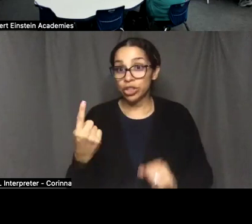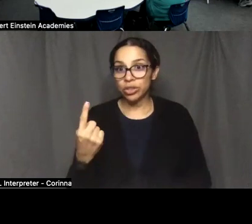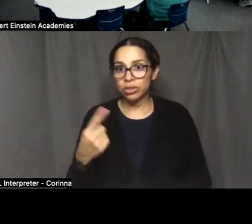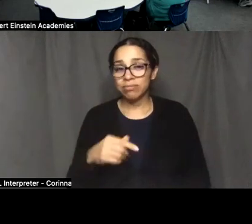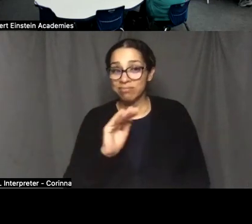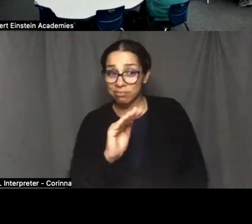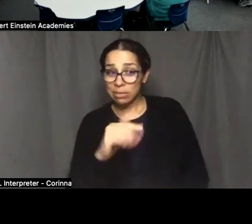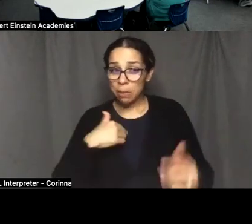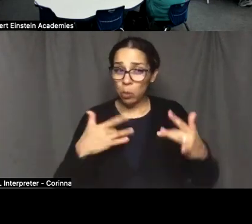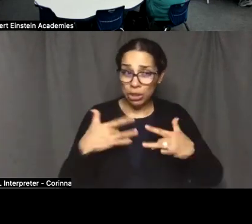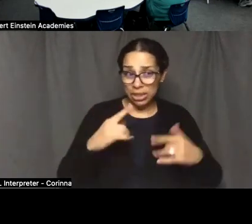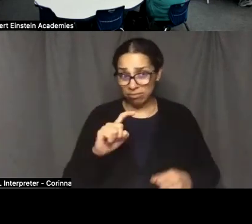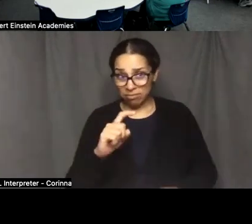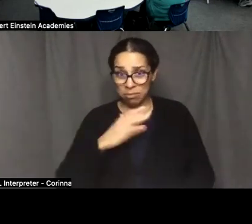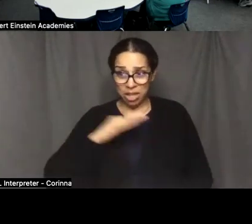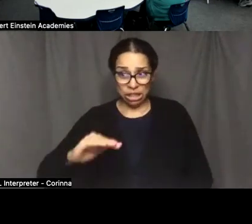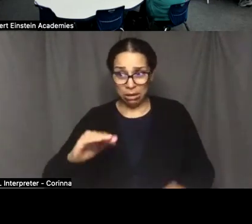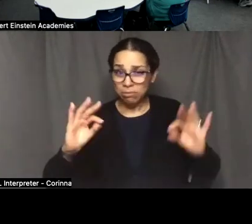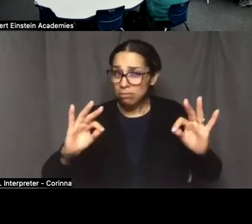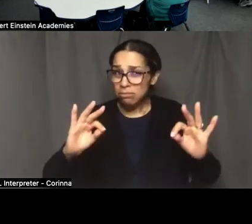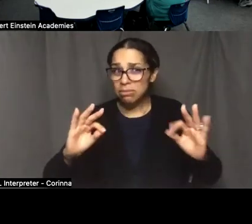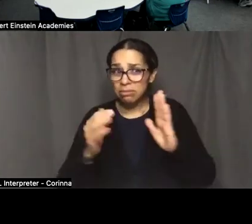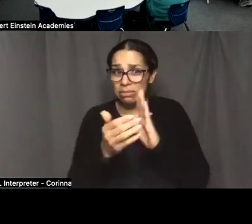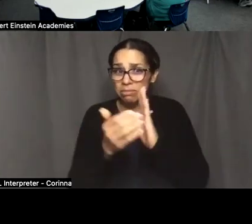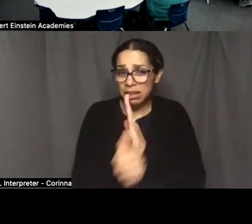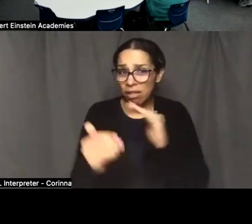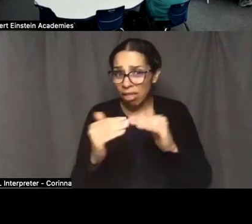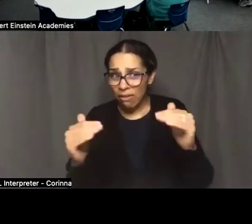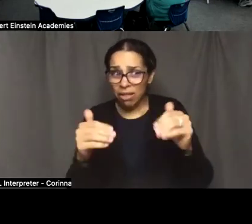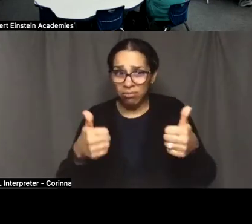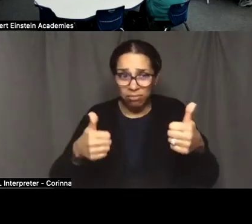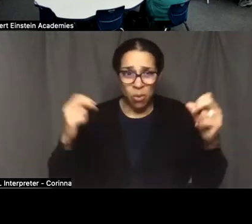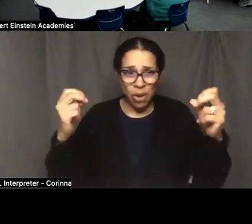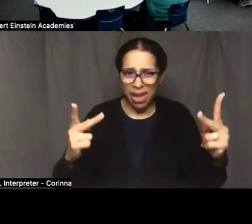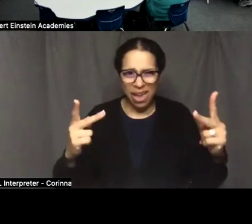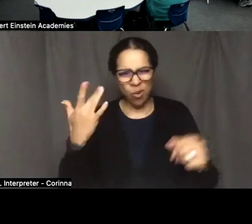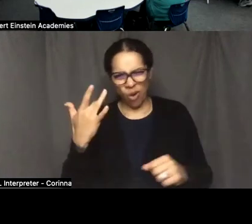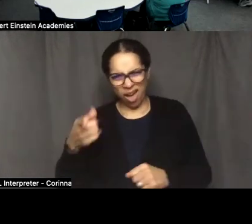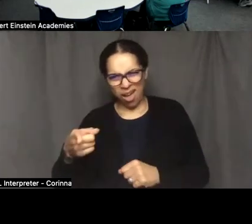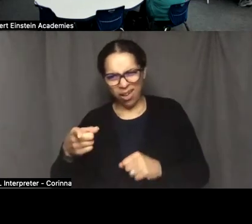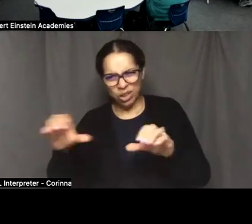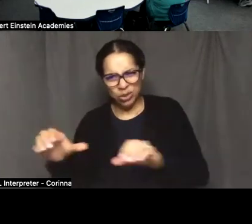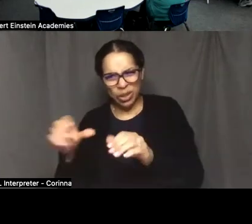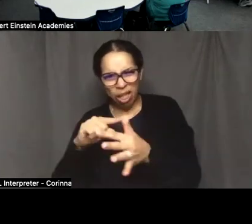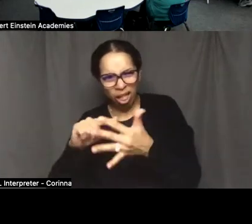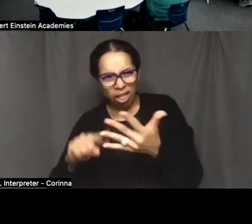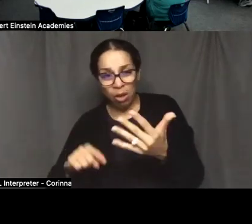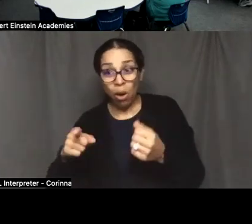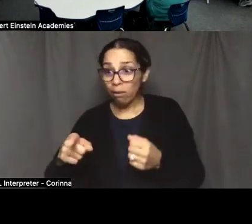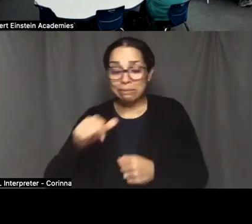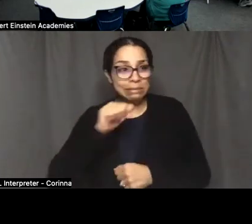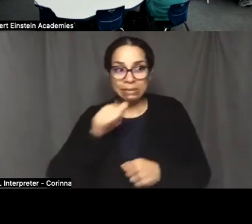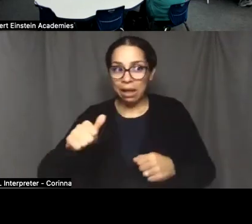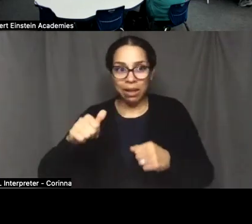sure. Are they out where they're supposed to be? Why isn't my child doing this yet? Or why is my child doing this? Talk to your teacher first. I'm